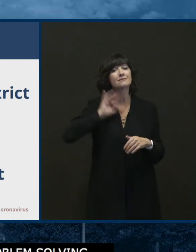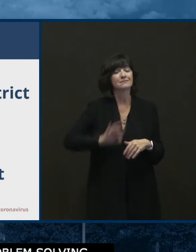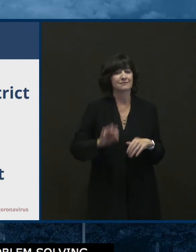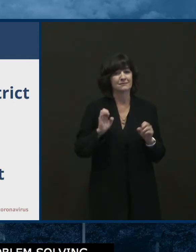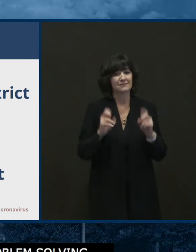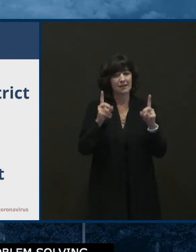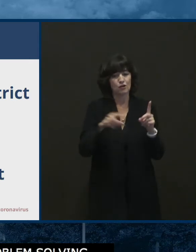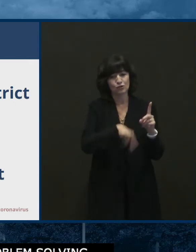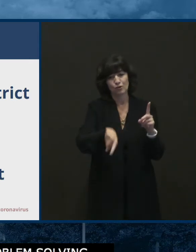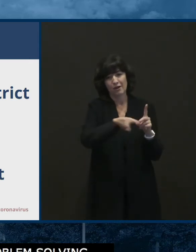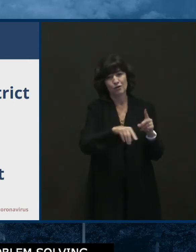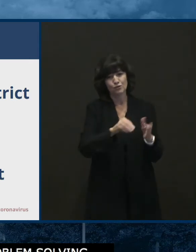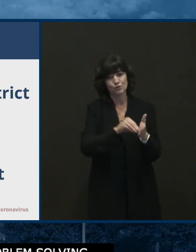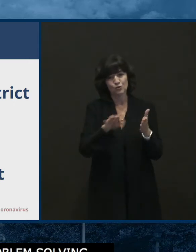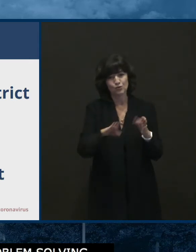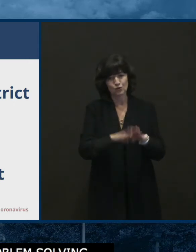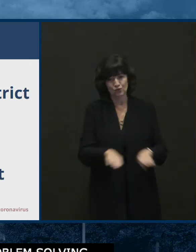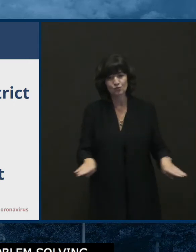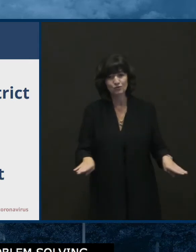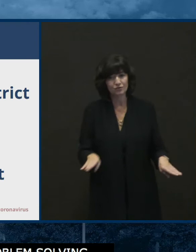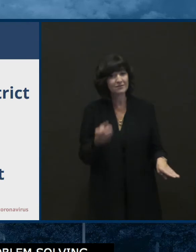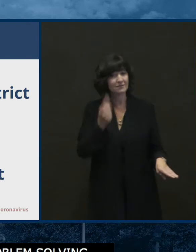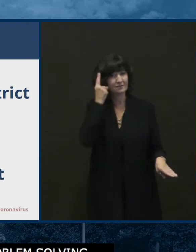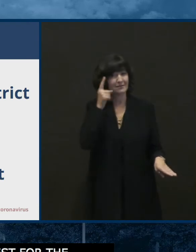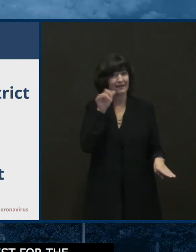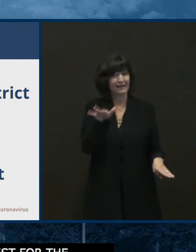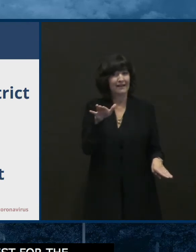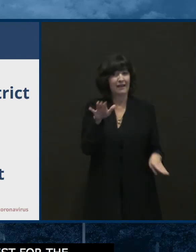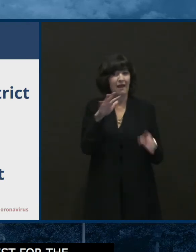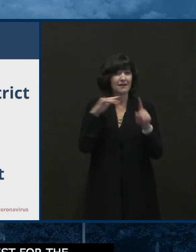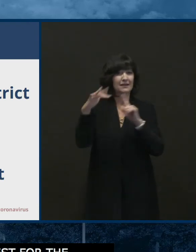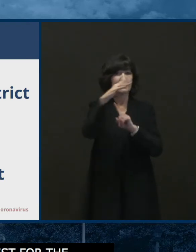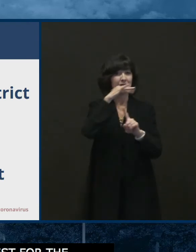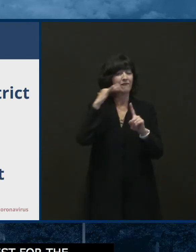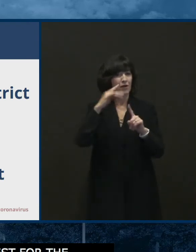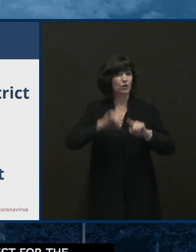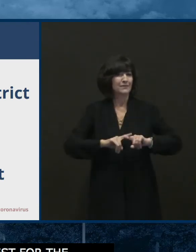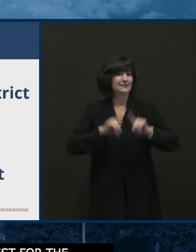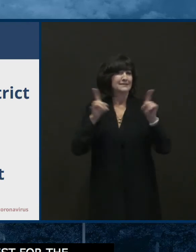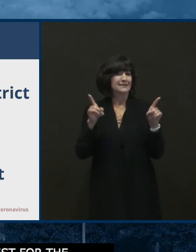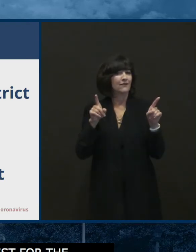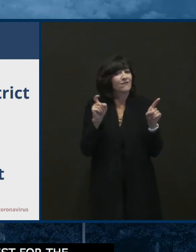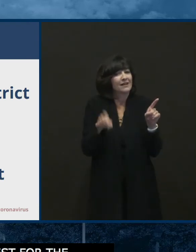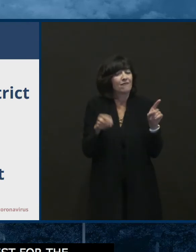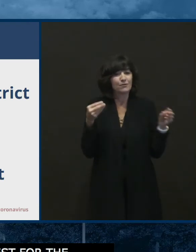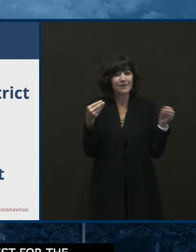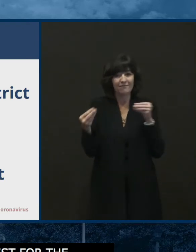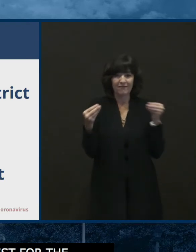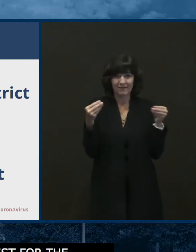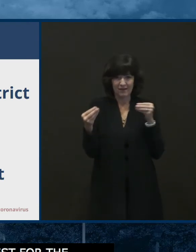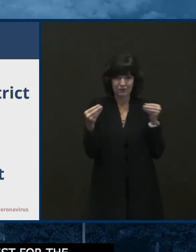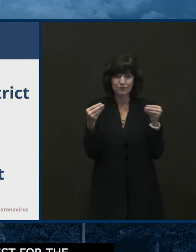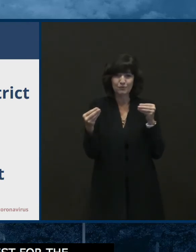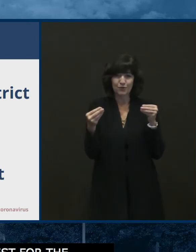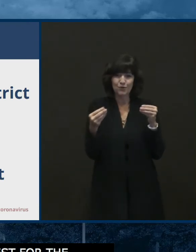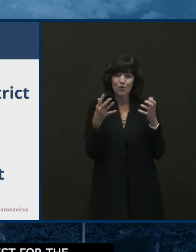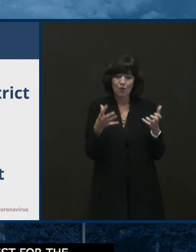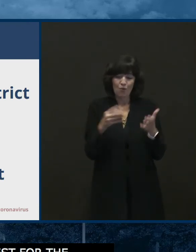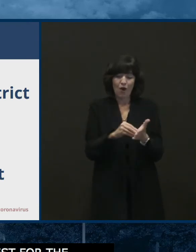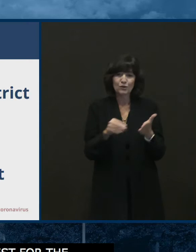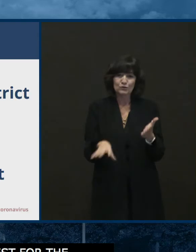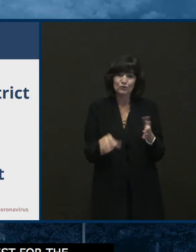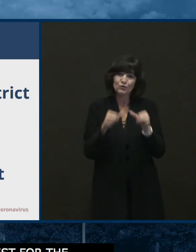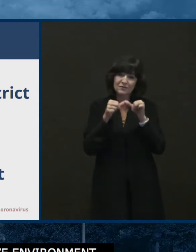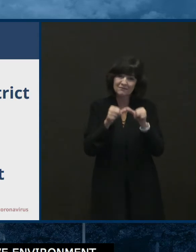so with the restrictive environment that we need to be maintaining in order for our students to stay